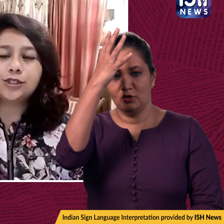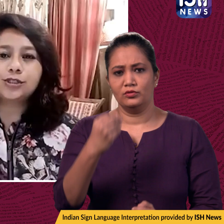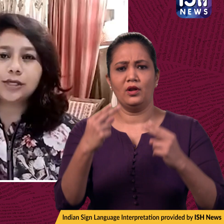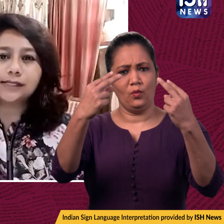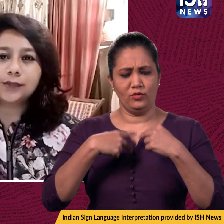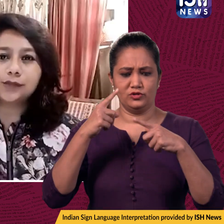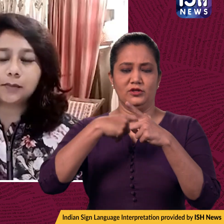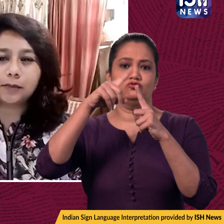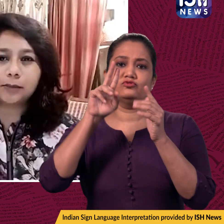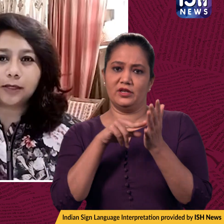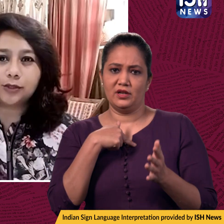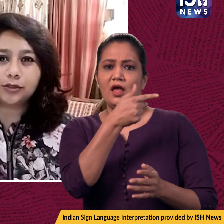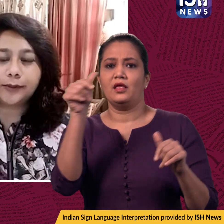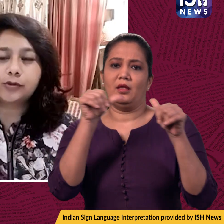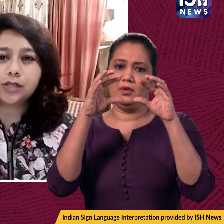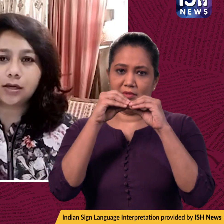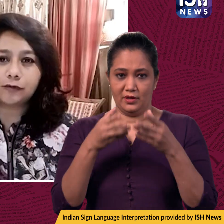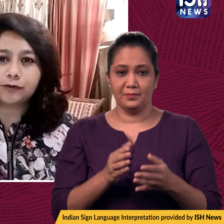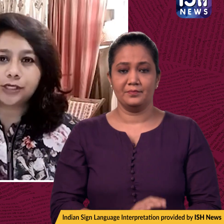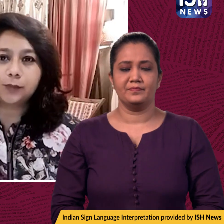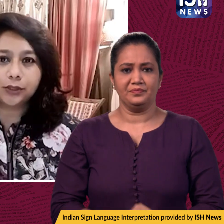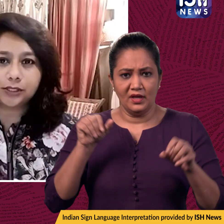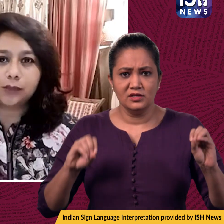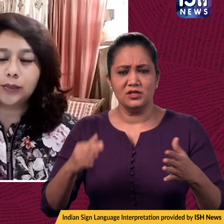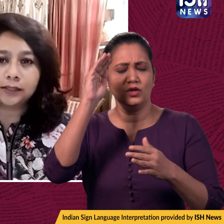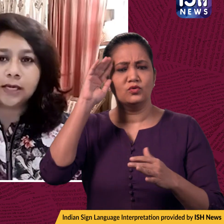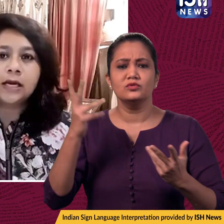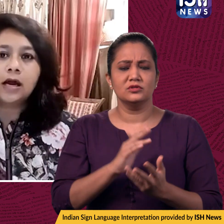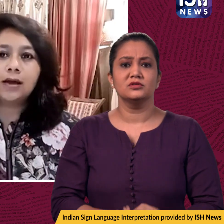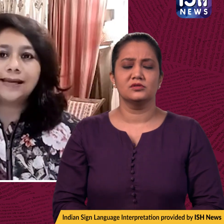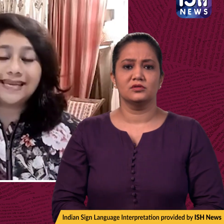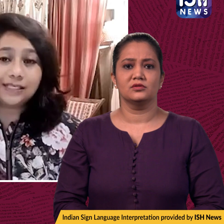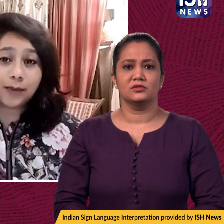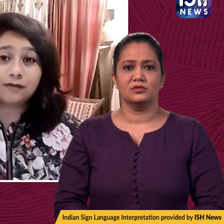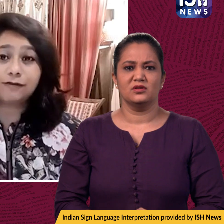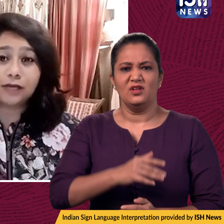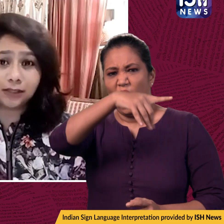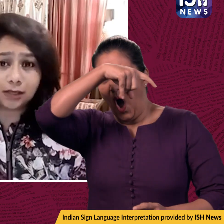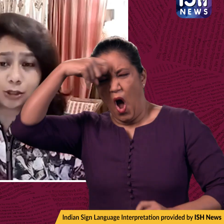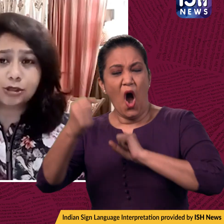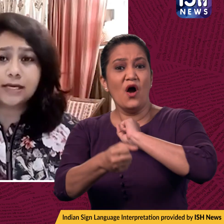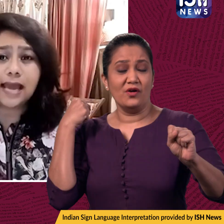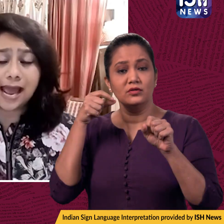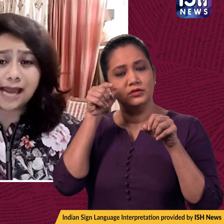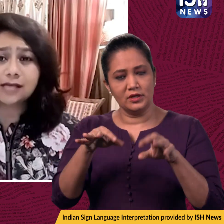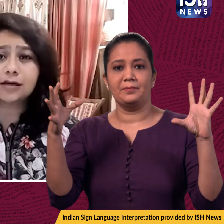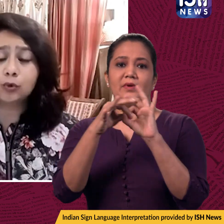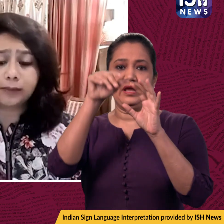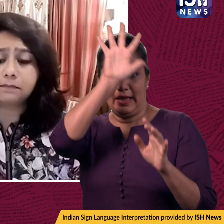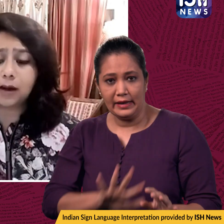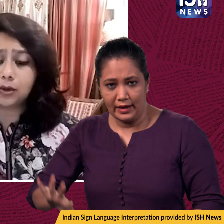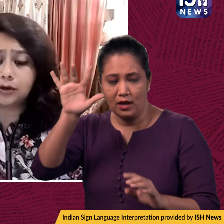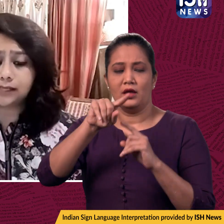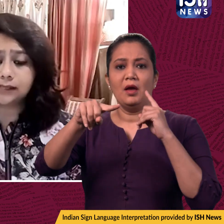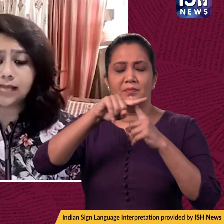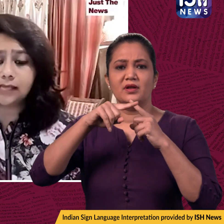Good evening, you're watching Just the News. I'm Amita Balachandra. We're going to start off today's bulletin with a heat wave in the country and